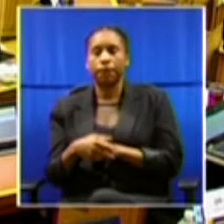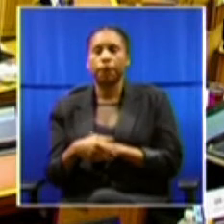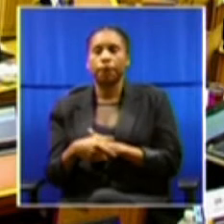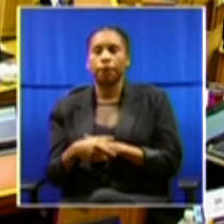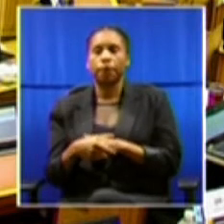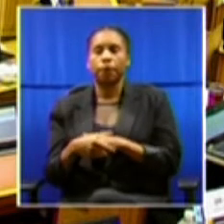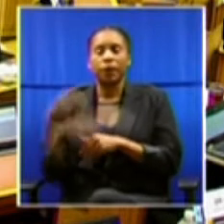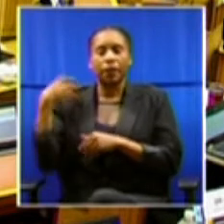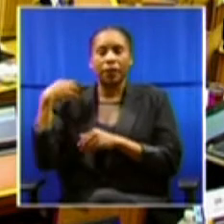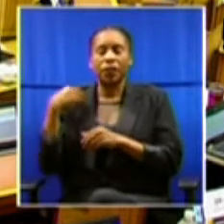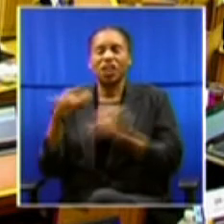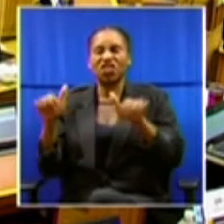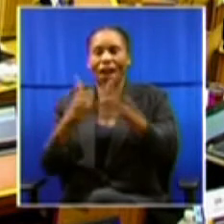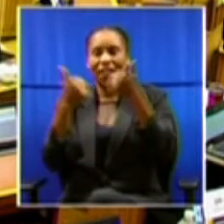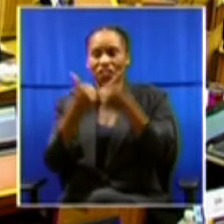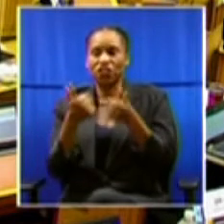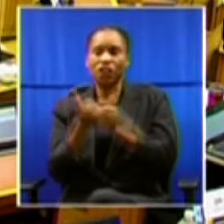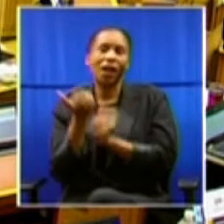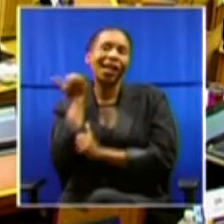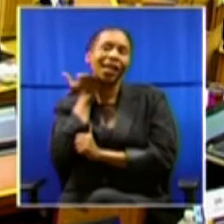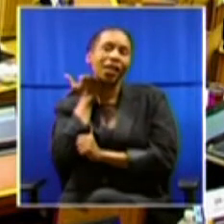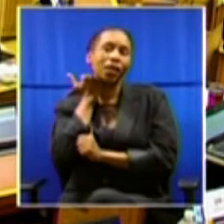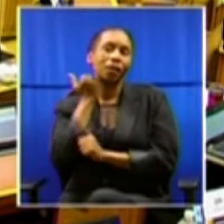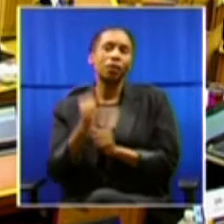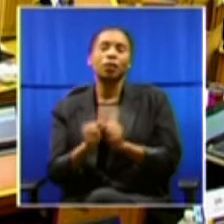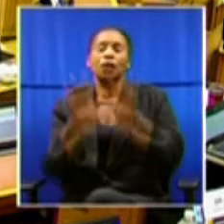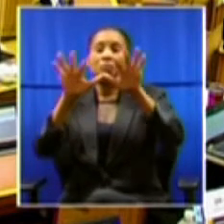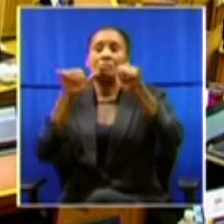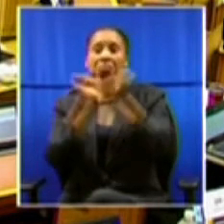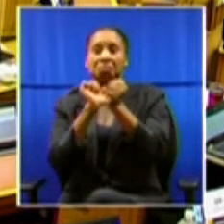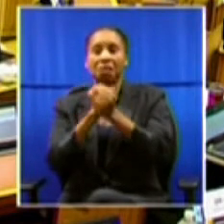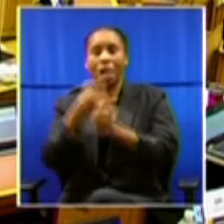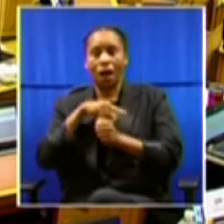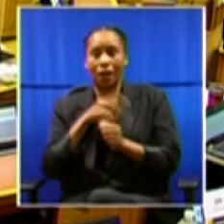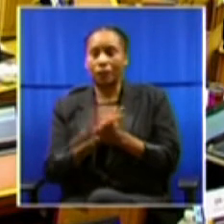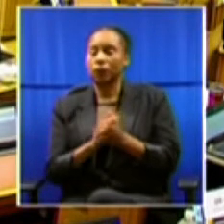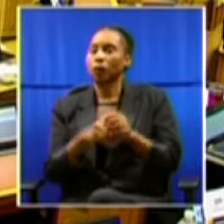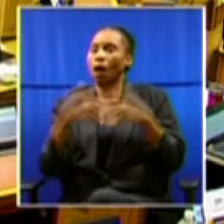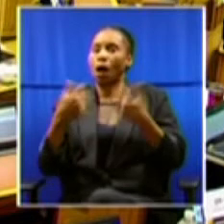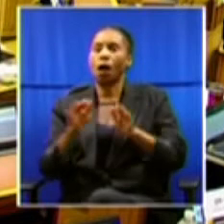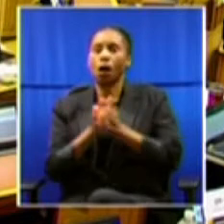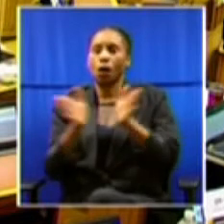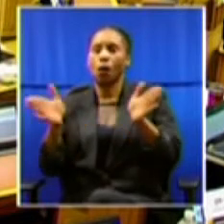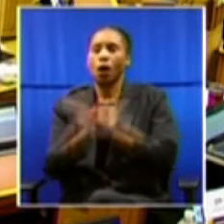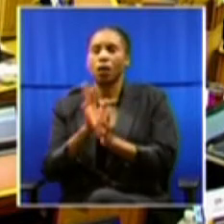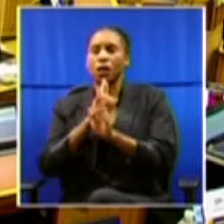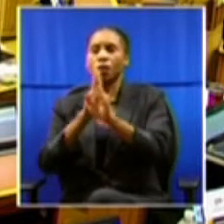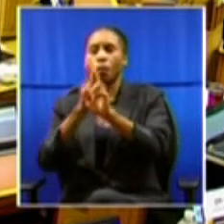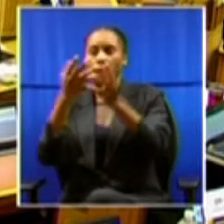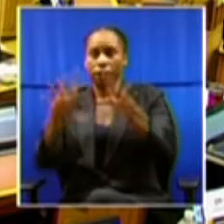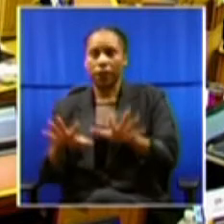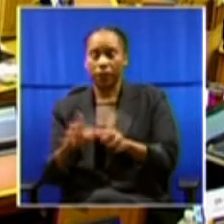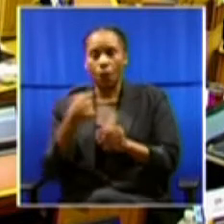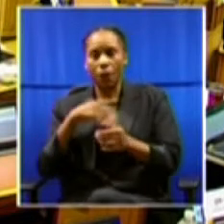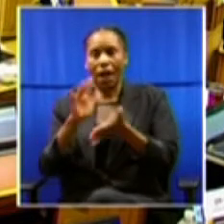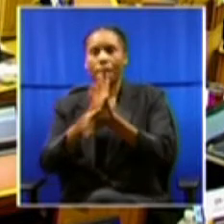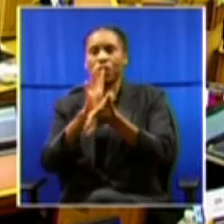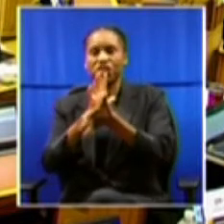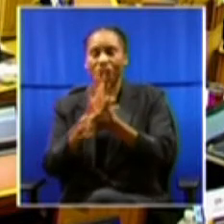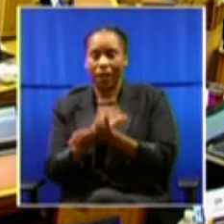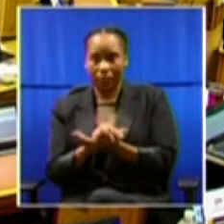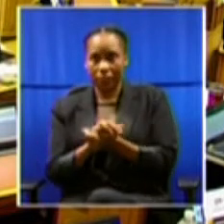of gangsterism in our correctional centers has been widely reported, and we appreciate the policies